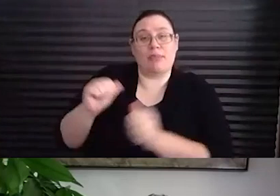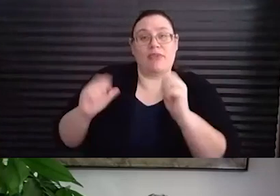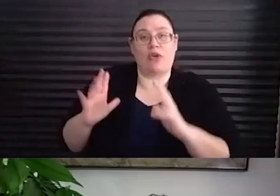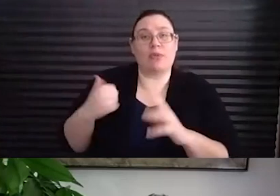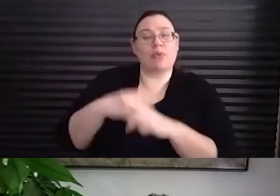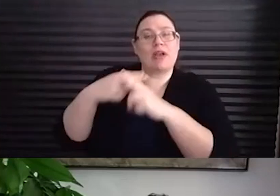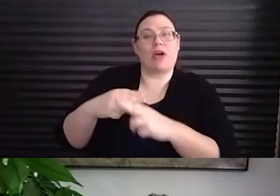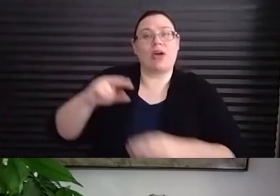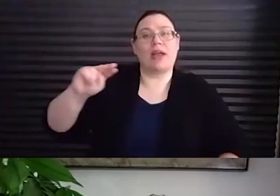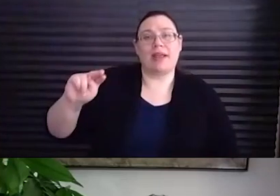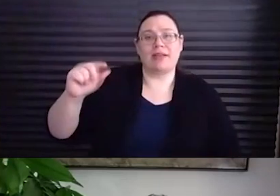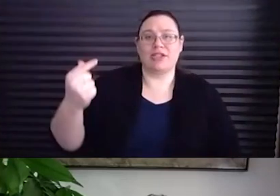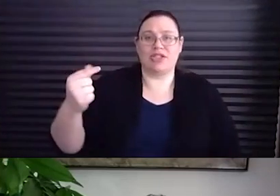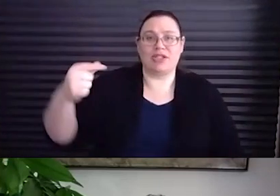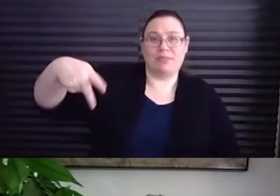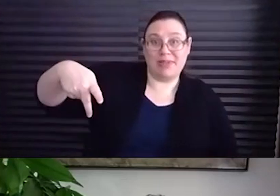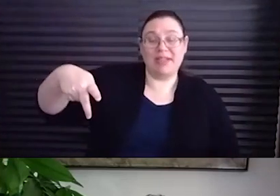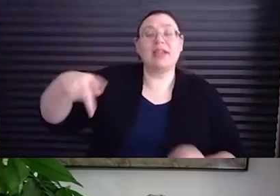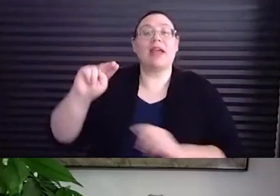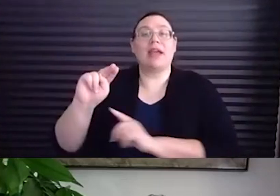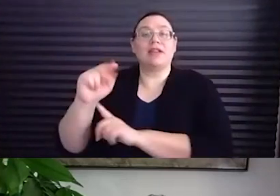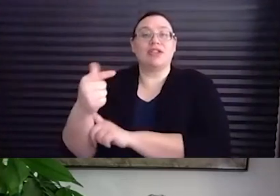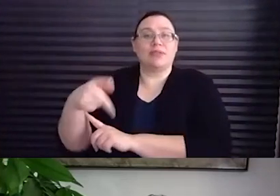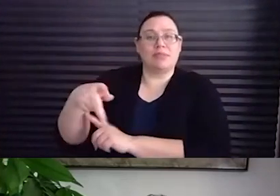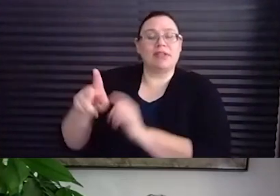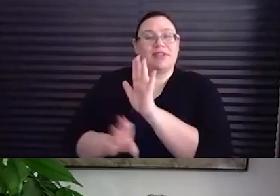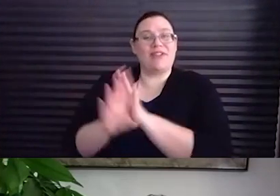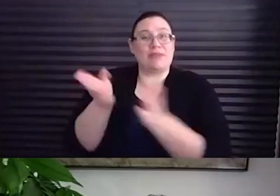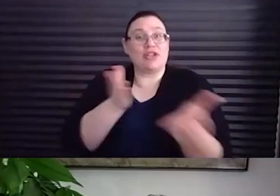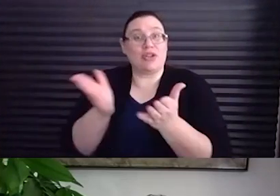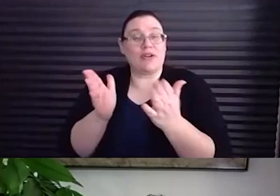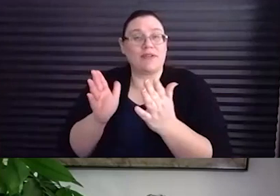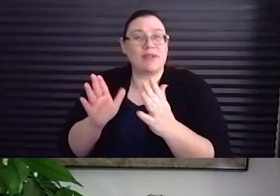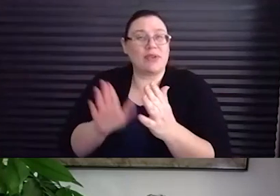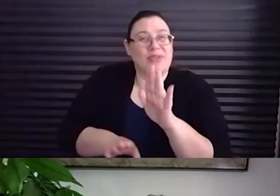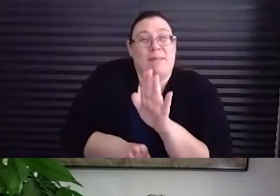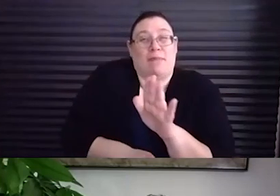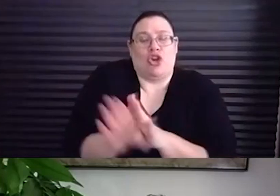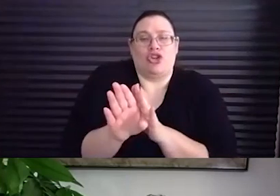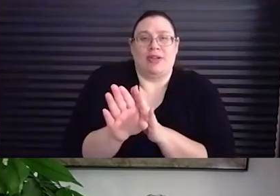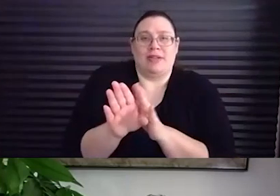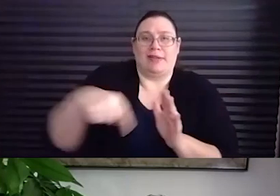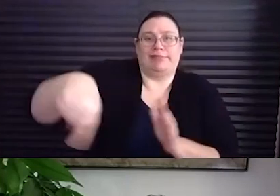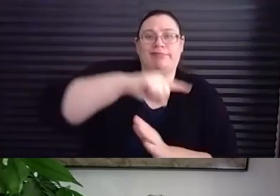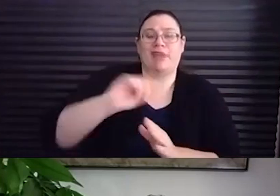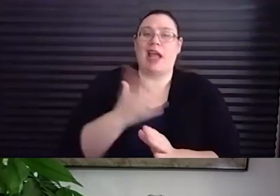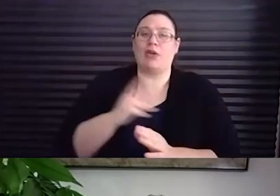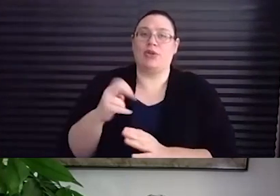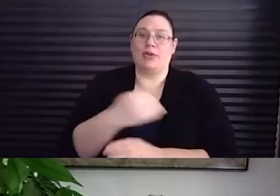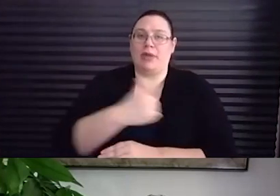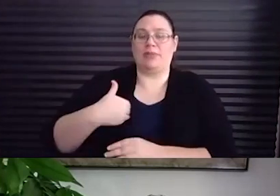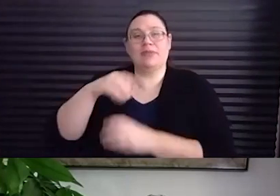as NGP, NGP works to develop, serve, and connect the emerging generation of our union's membership and consists of